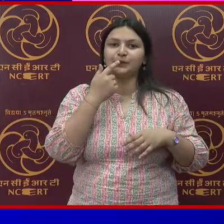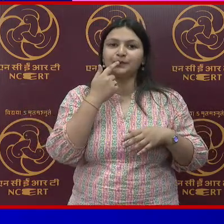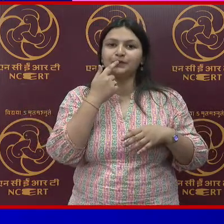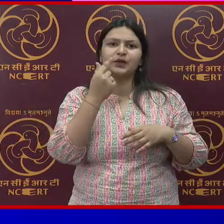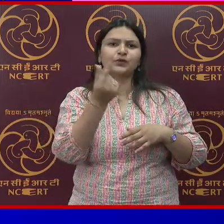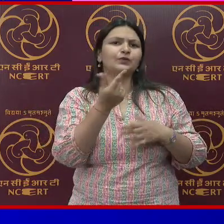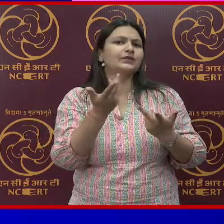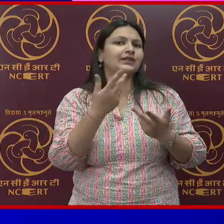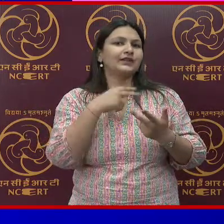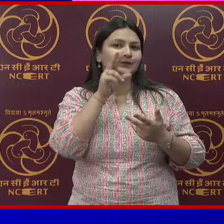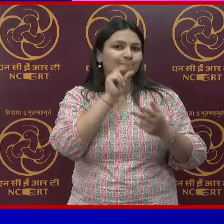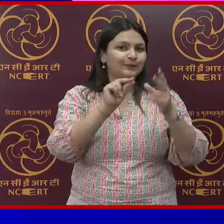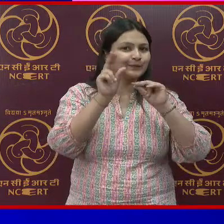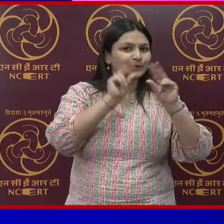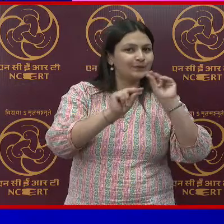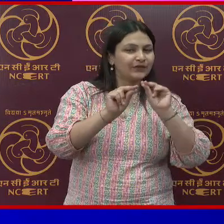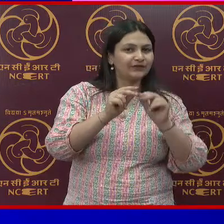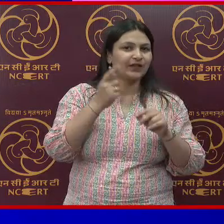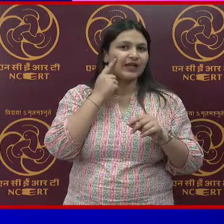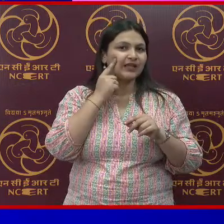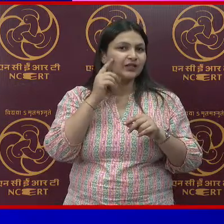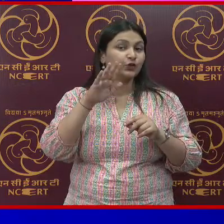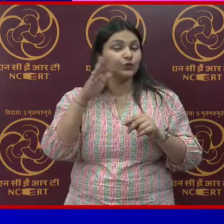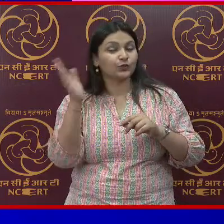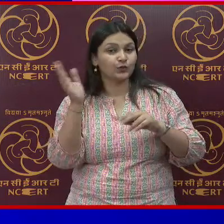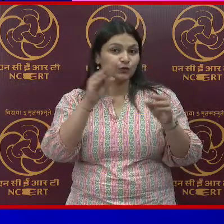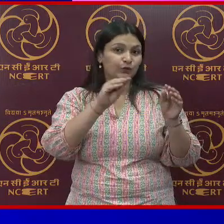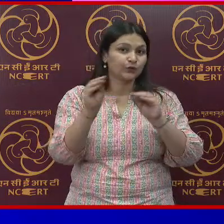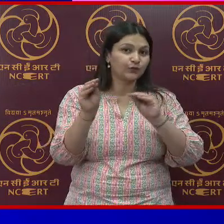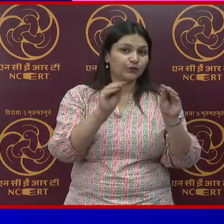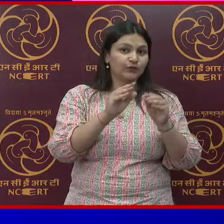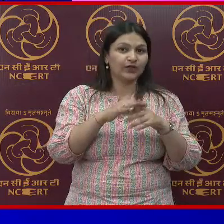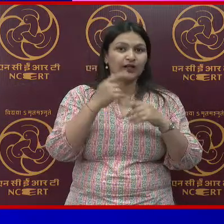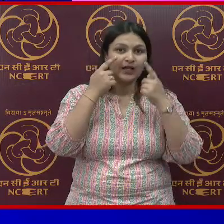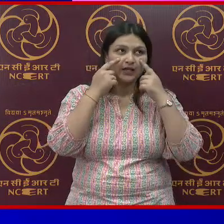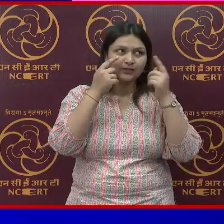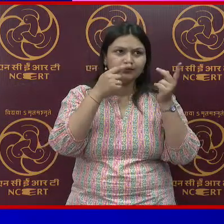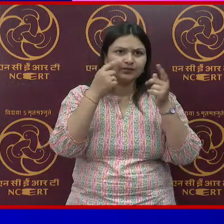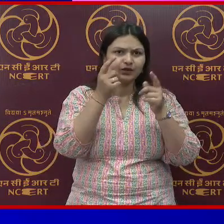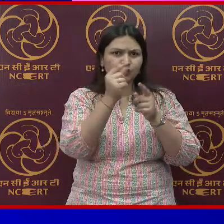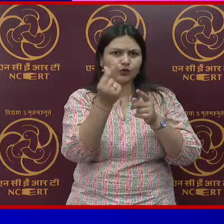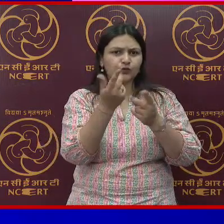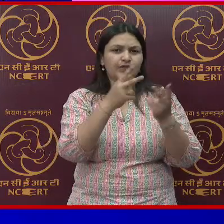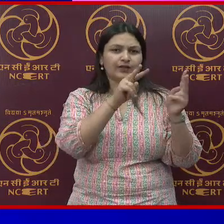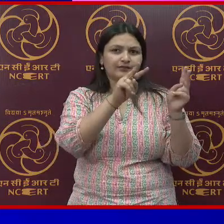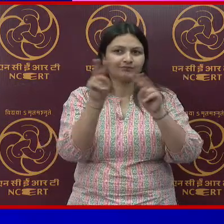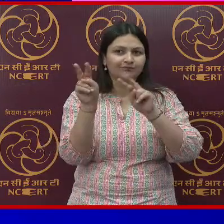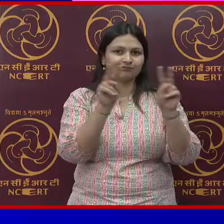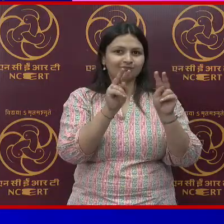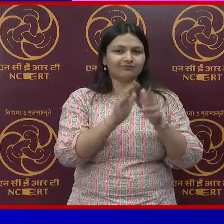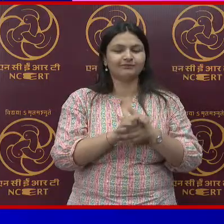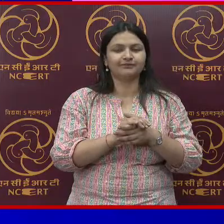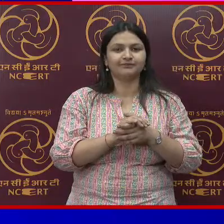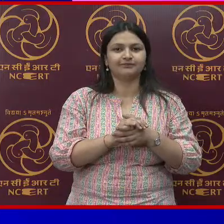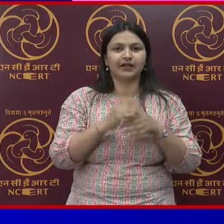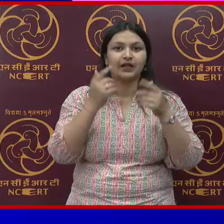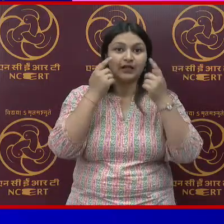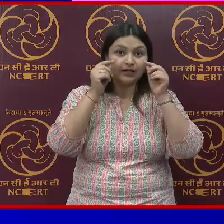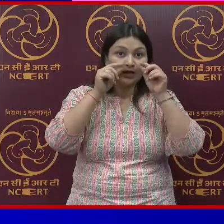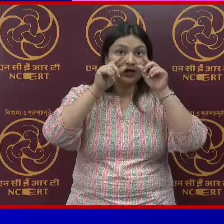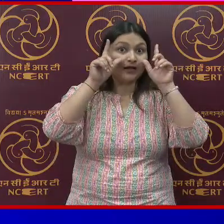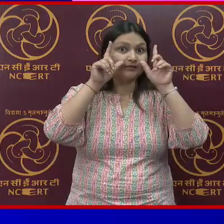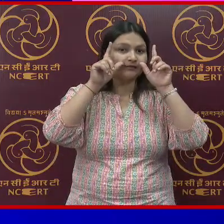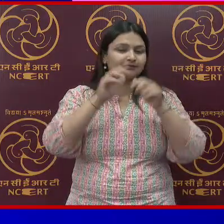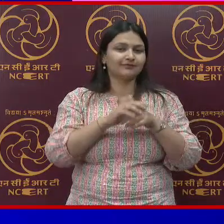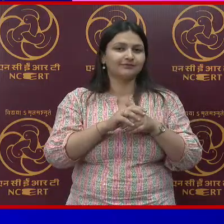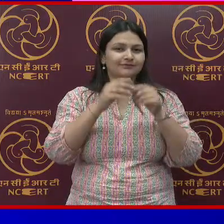talk. Mouth to talk. Head to move, head to move, eyes to see. Eyes to see. And you can broaden your eyes like